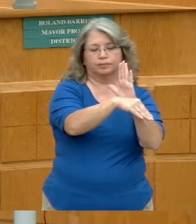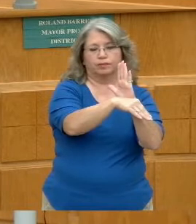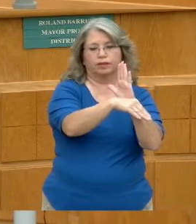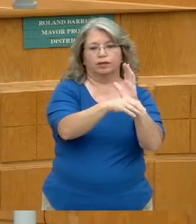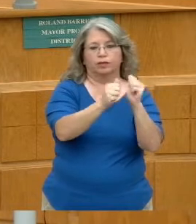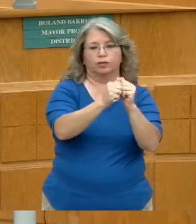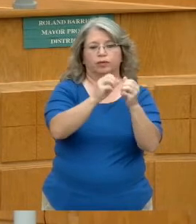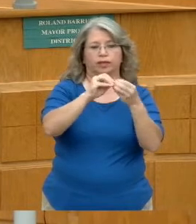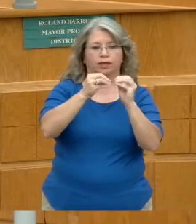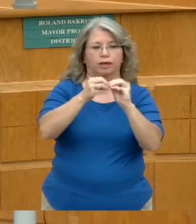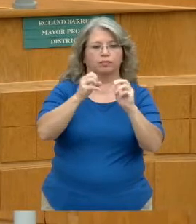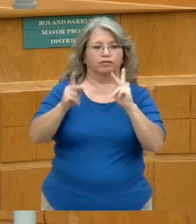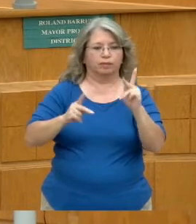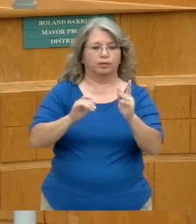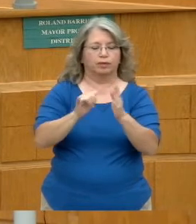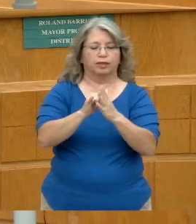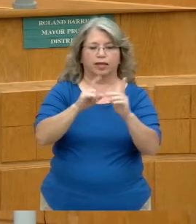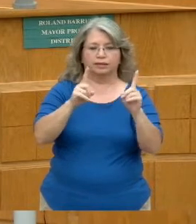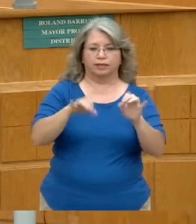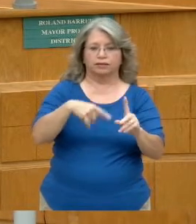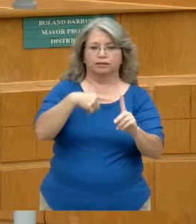that are testing positive in any one day.